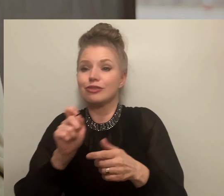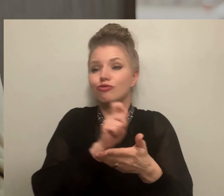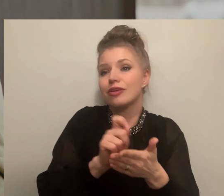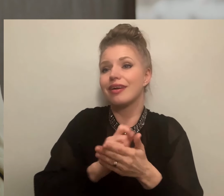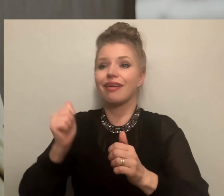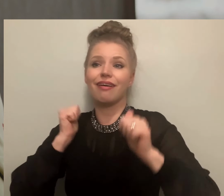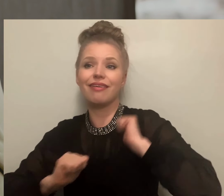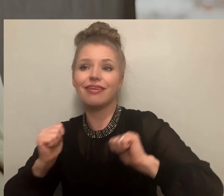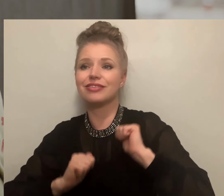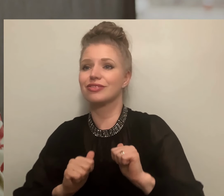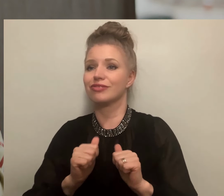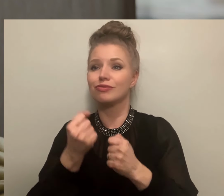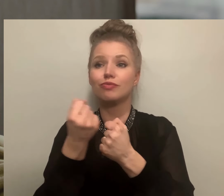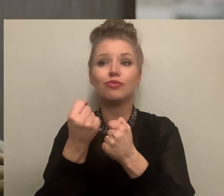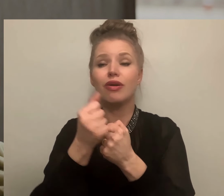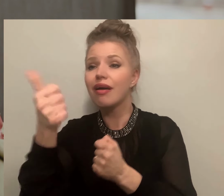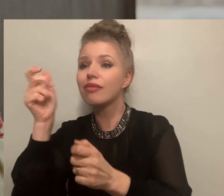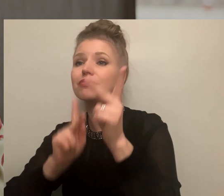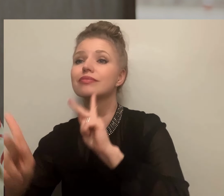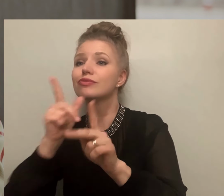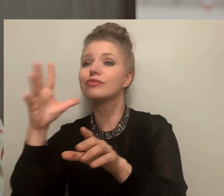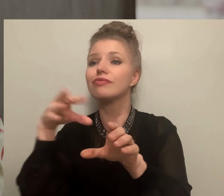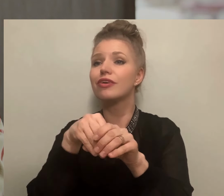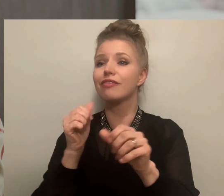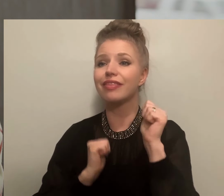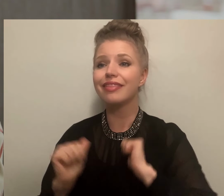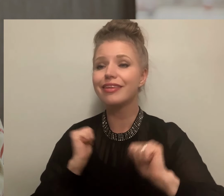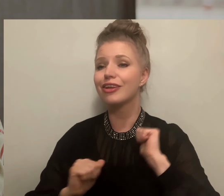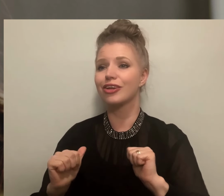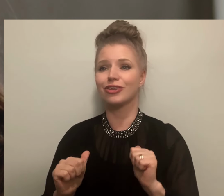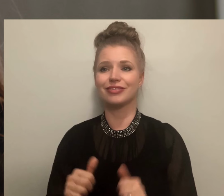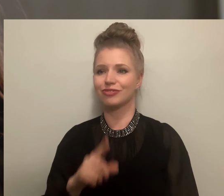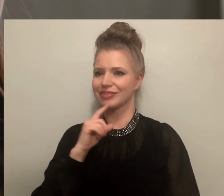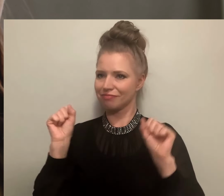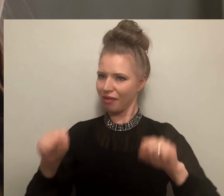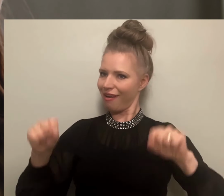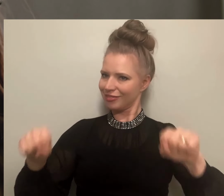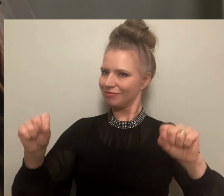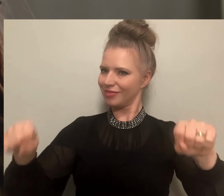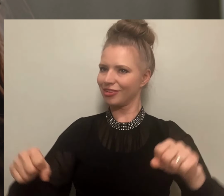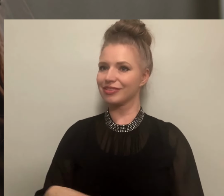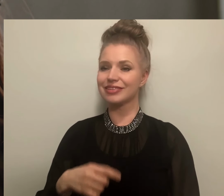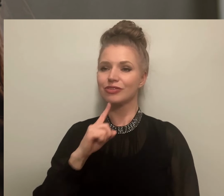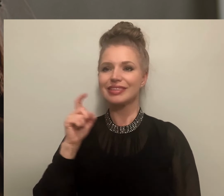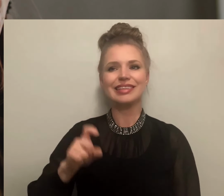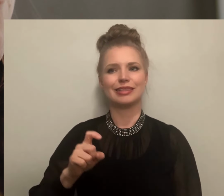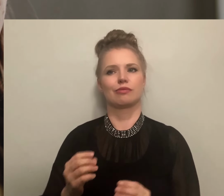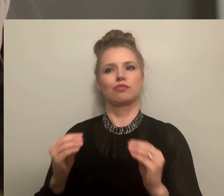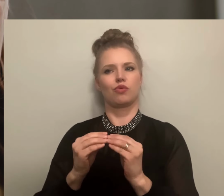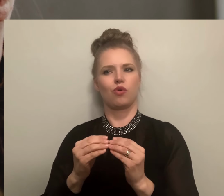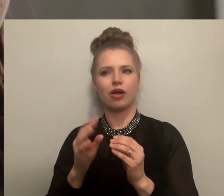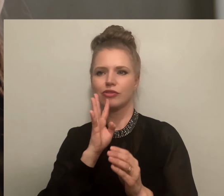be acting, whether that be, like, supporting other people doing it, like, I just, it's possible, and I think that's something that just needs to be said